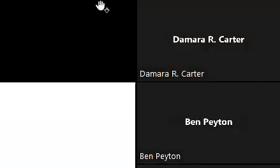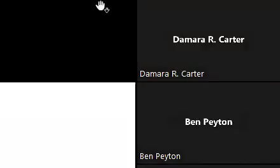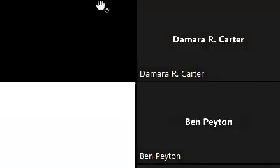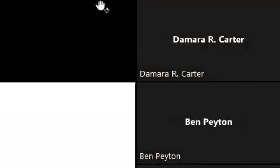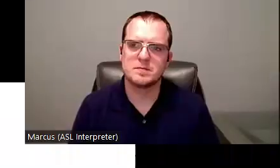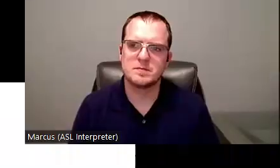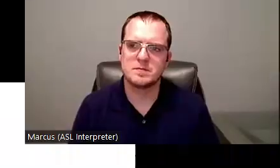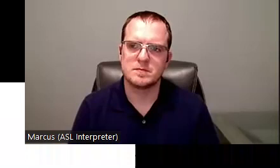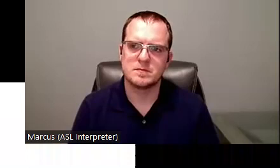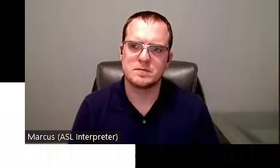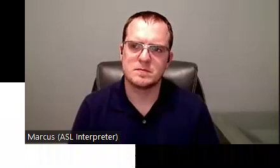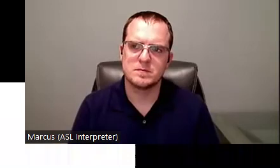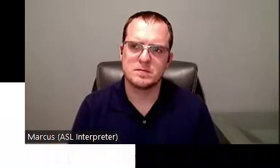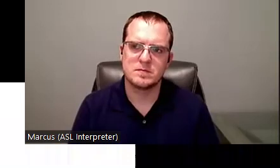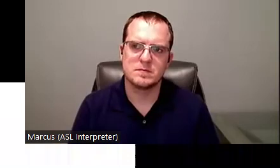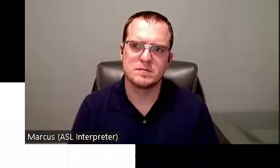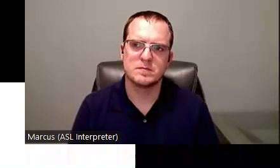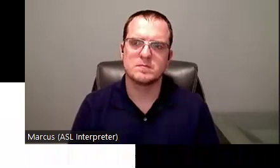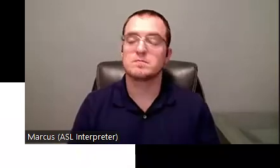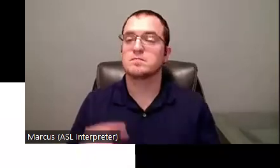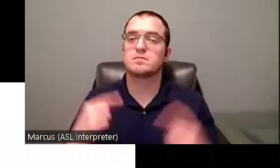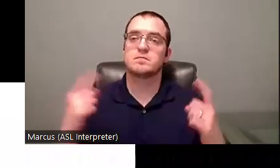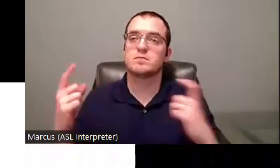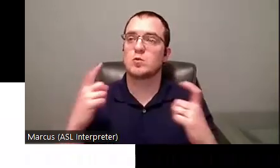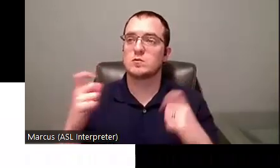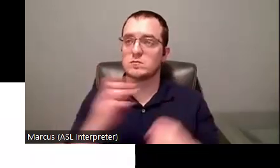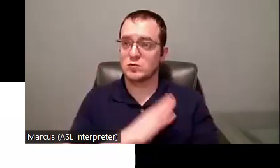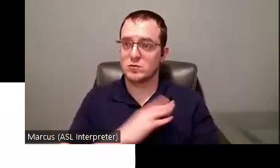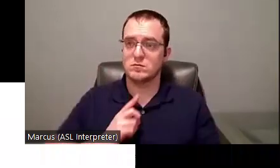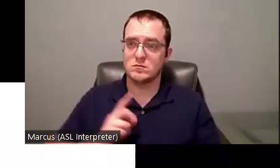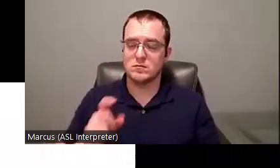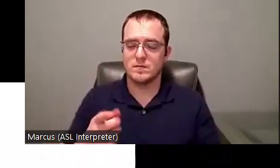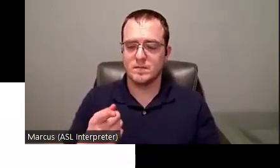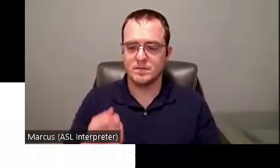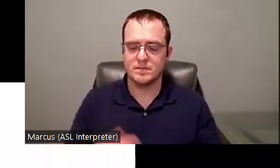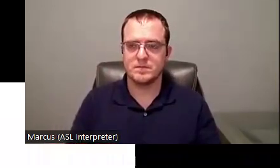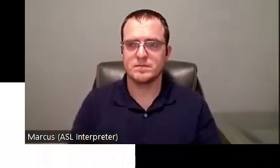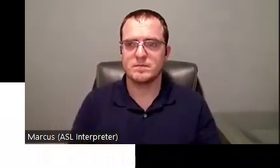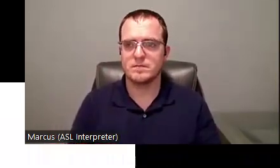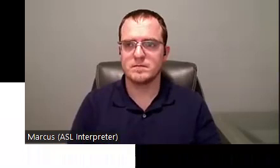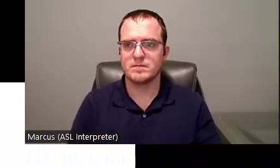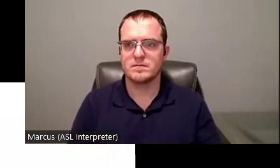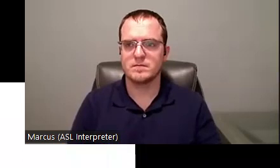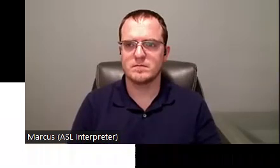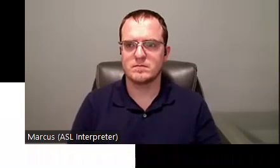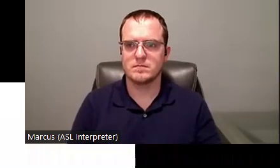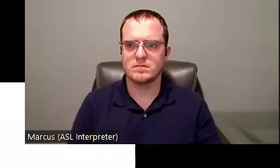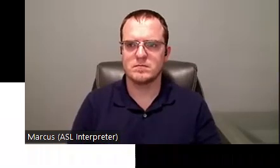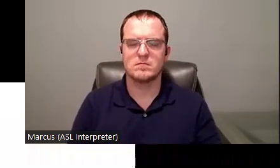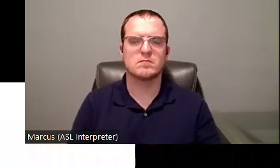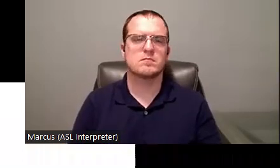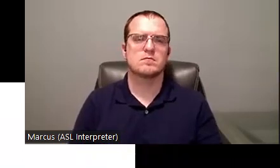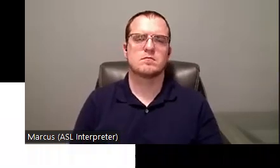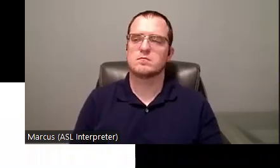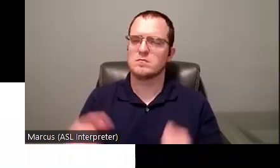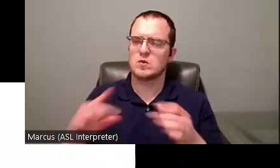Thanks, Dylan. Any questions from board members or comments? Just a quick comment. One, thank you